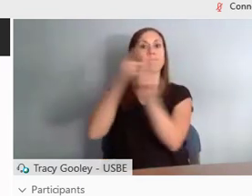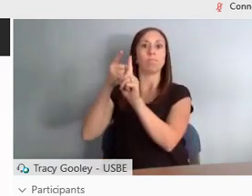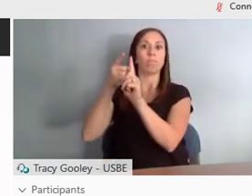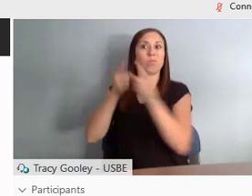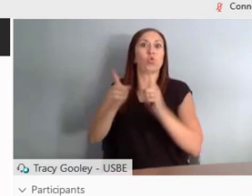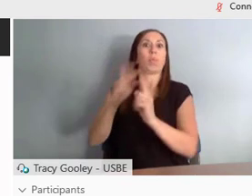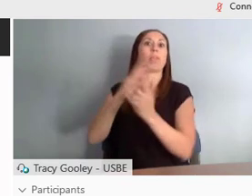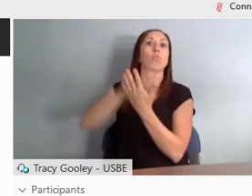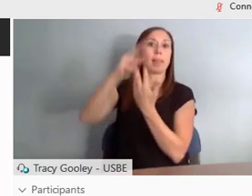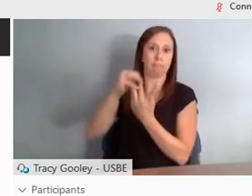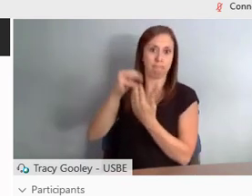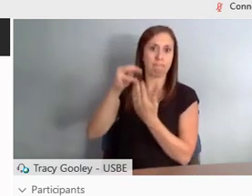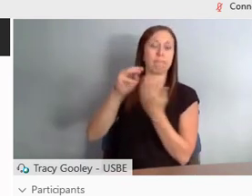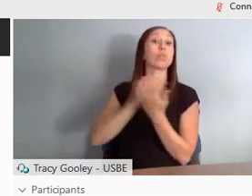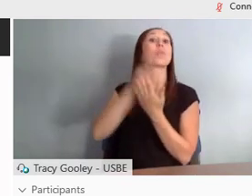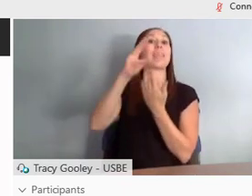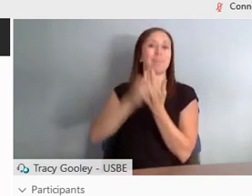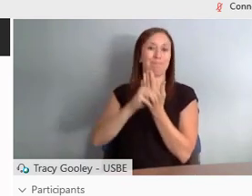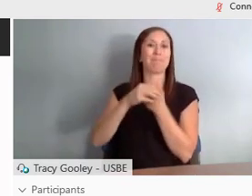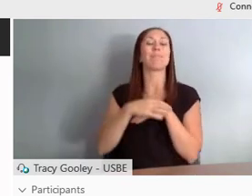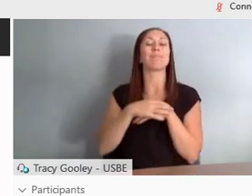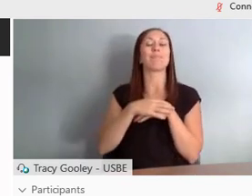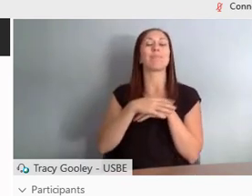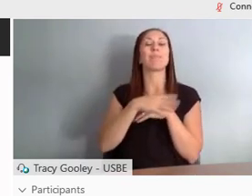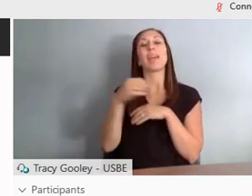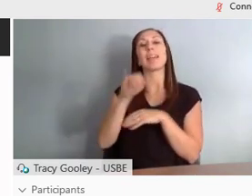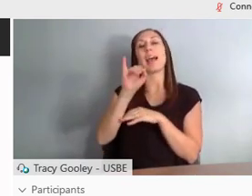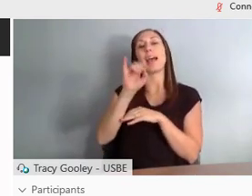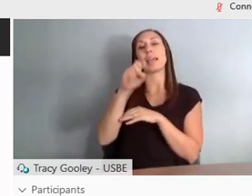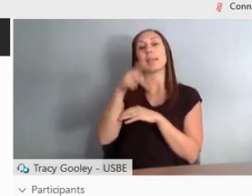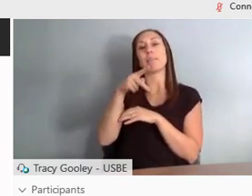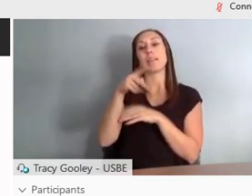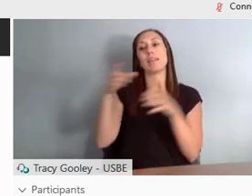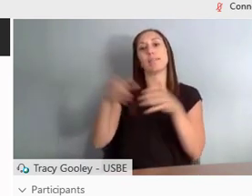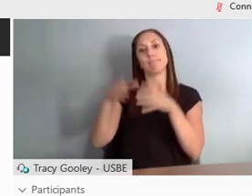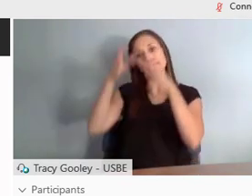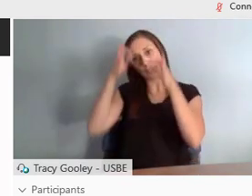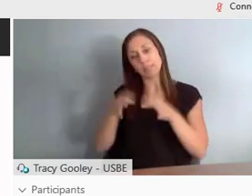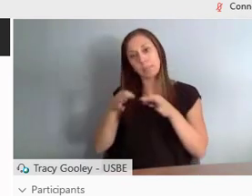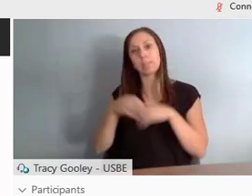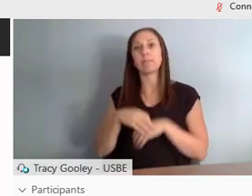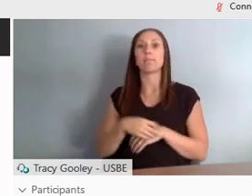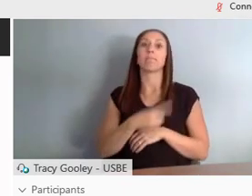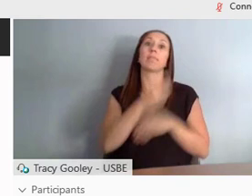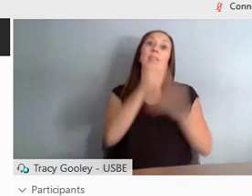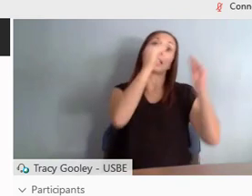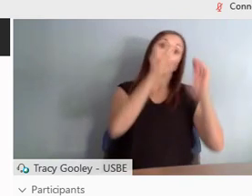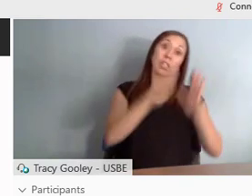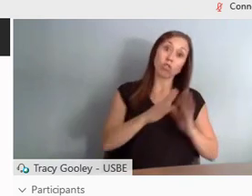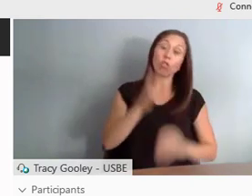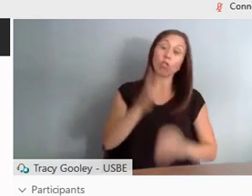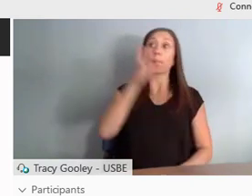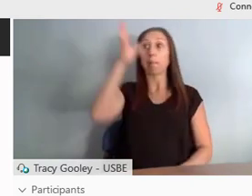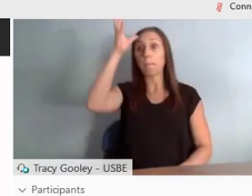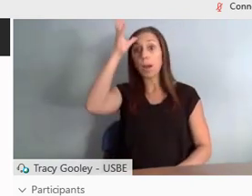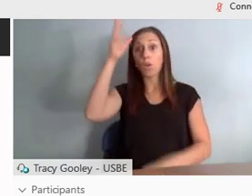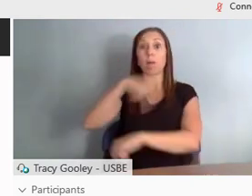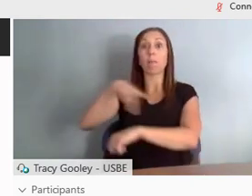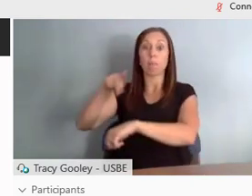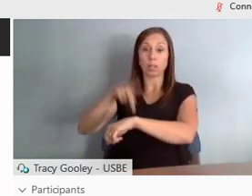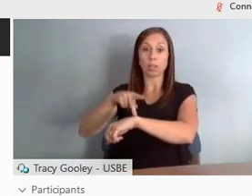curriculum, right? And most importantly, it's determined by an IEP team. So a teacher, a parent, or a principal,